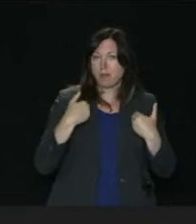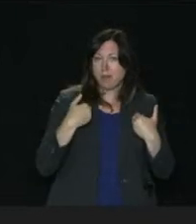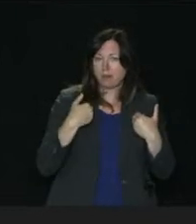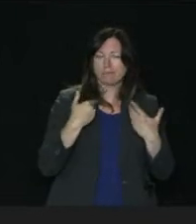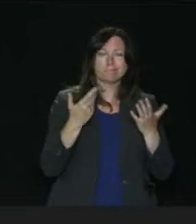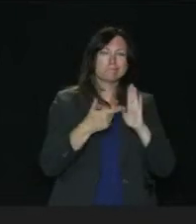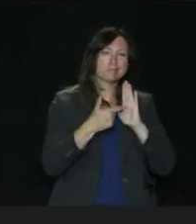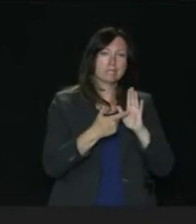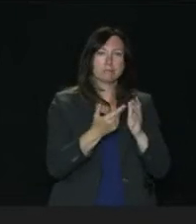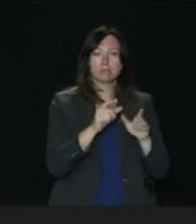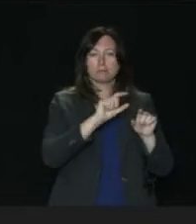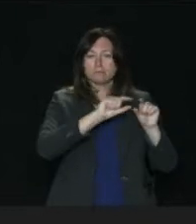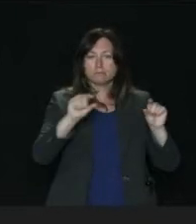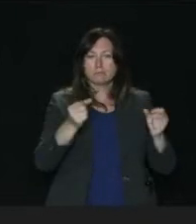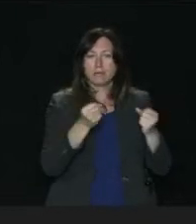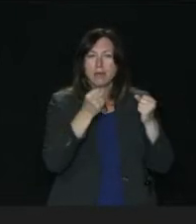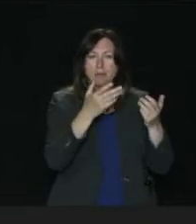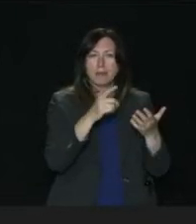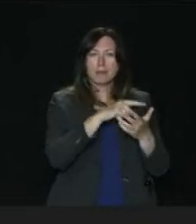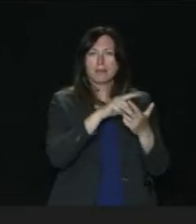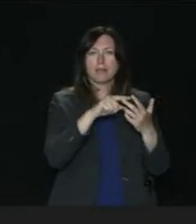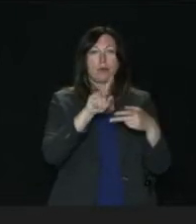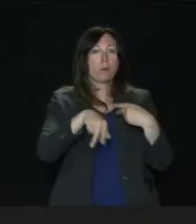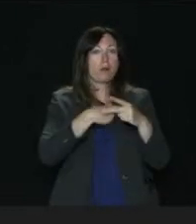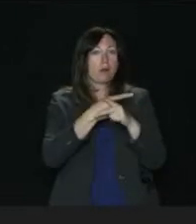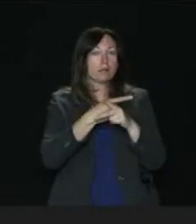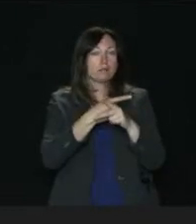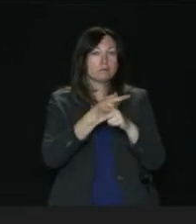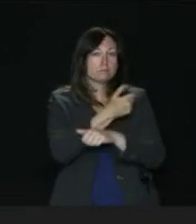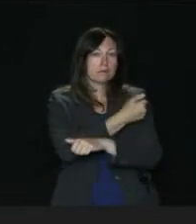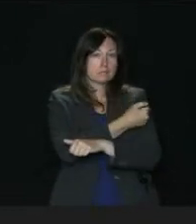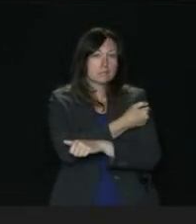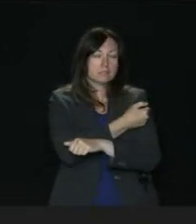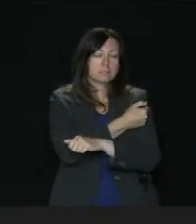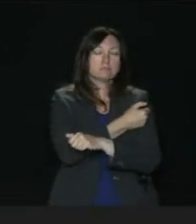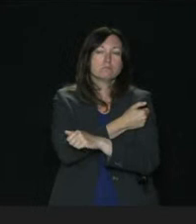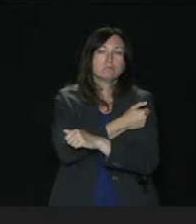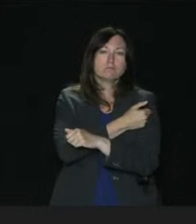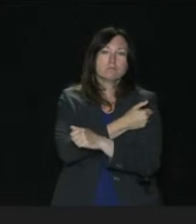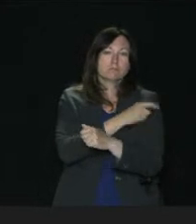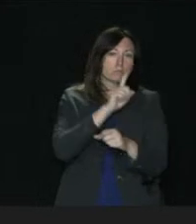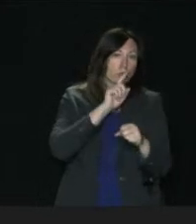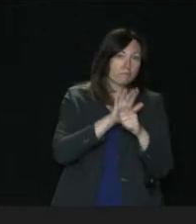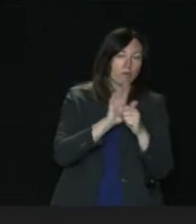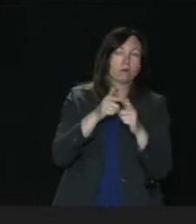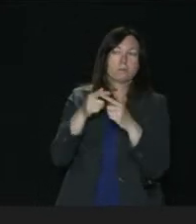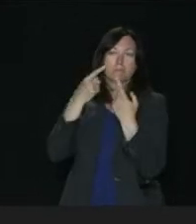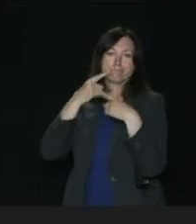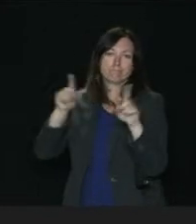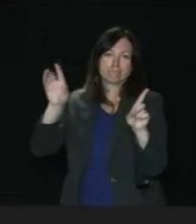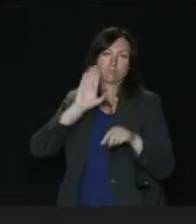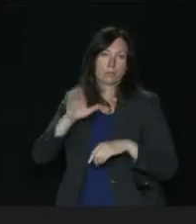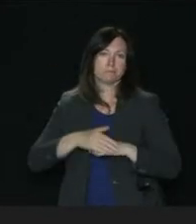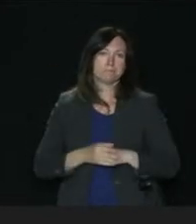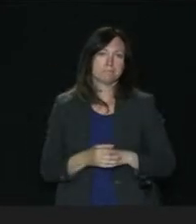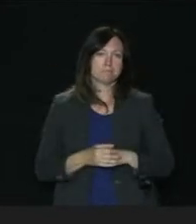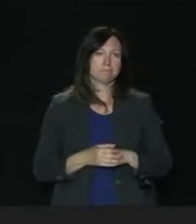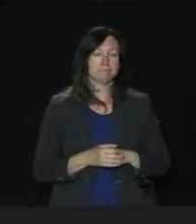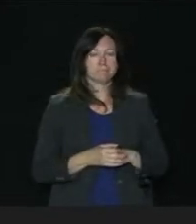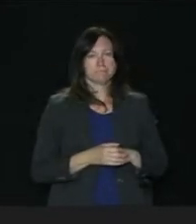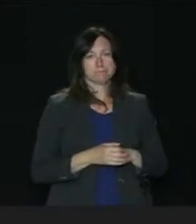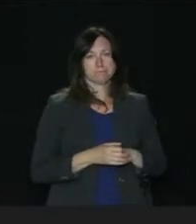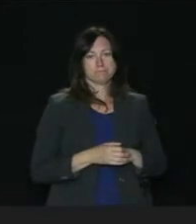doses and the kind of vaccines, we'll be able to give you more information. Thank you.